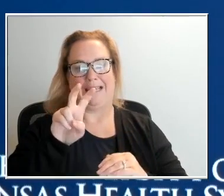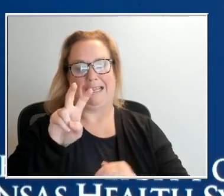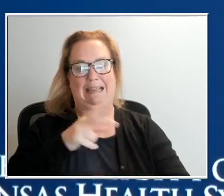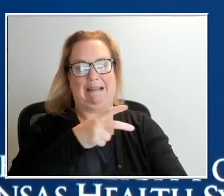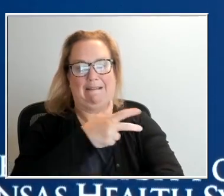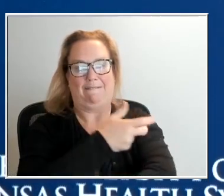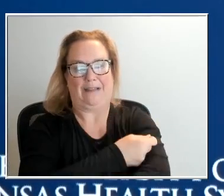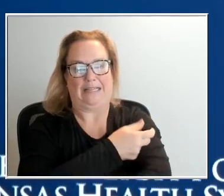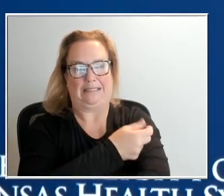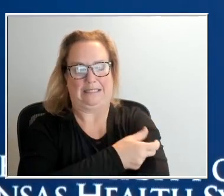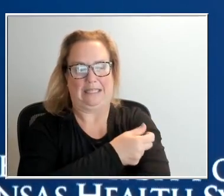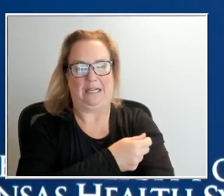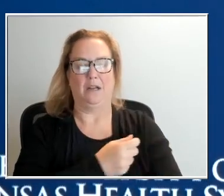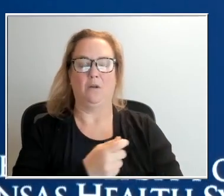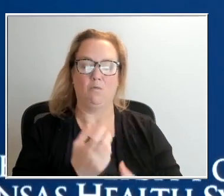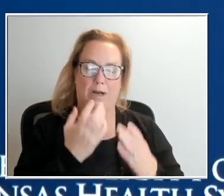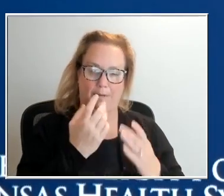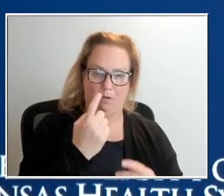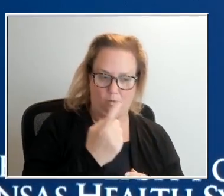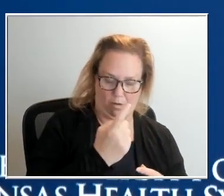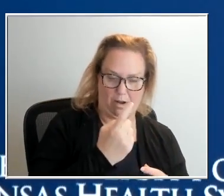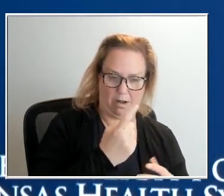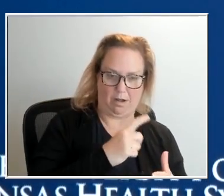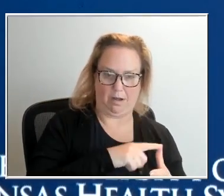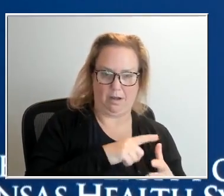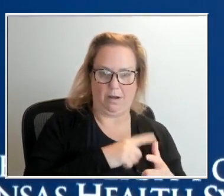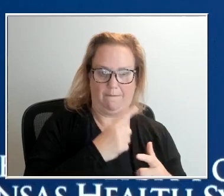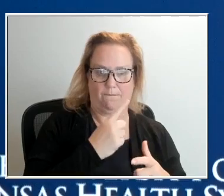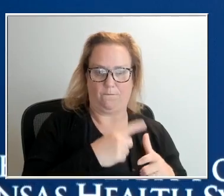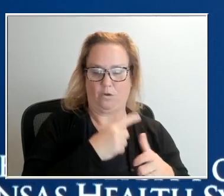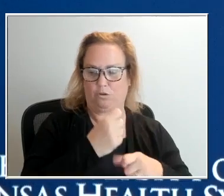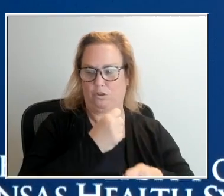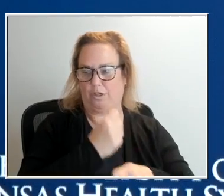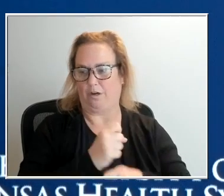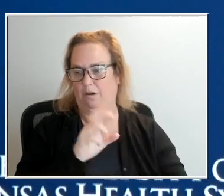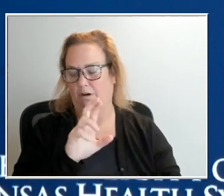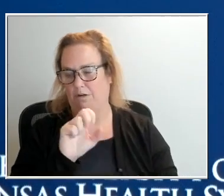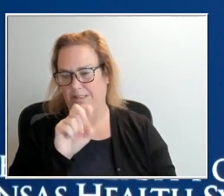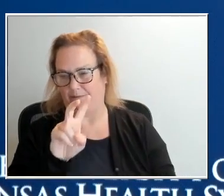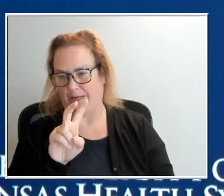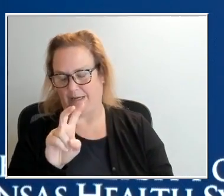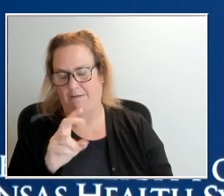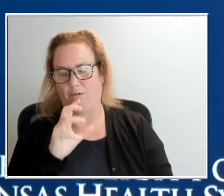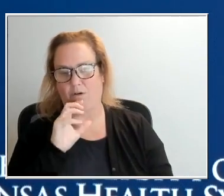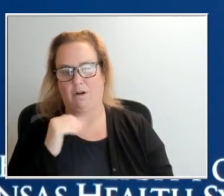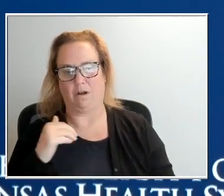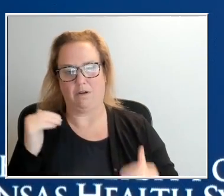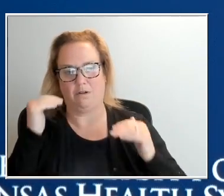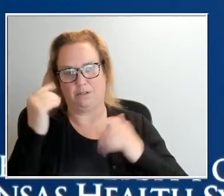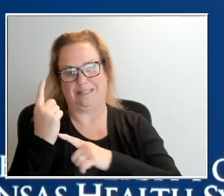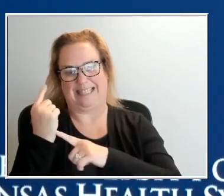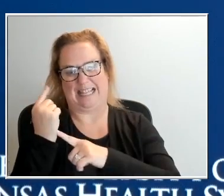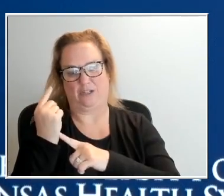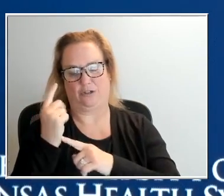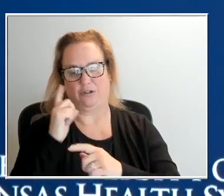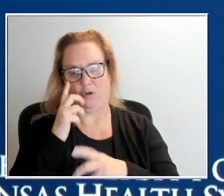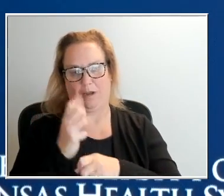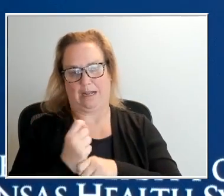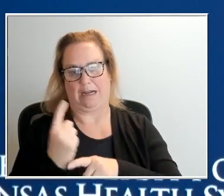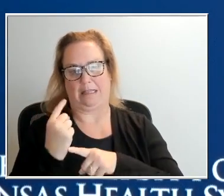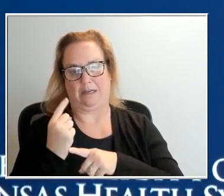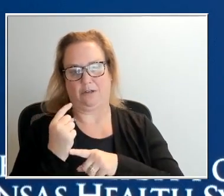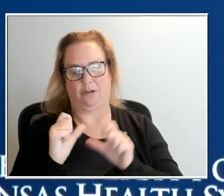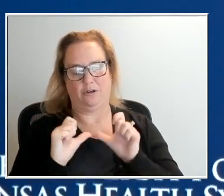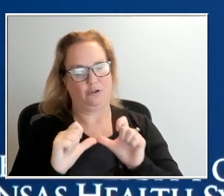just to get one. We know that the first year that the RSV vaccine was out for adults was last year, so if you received it last year, you should be